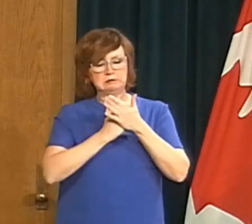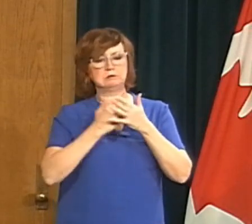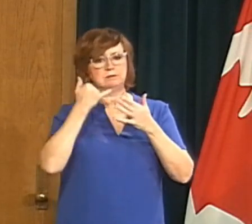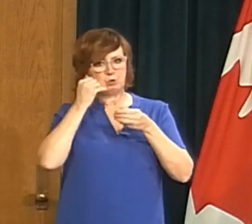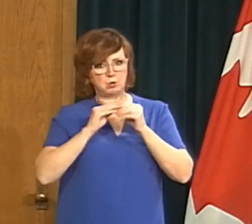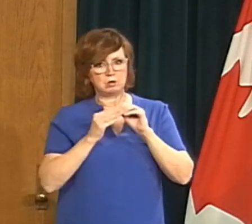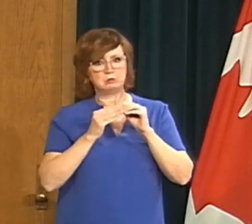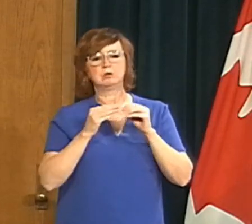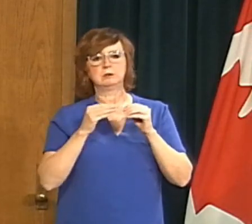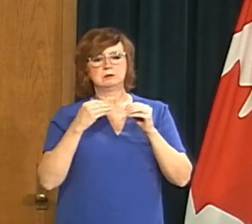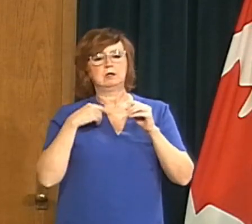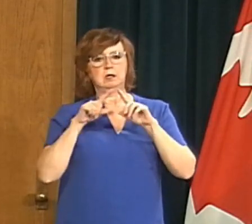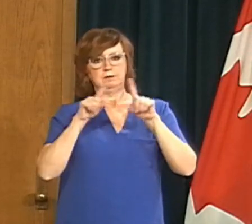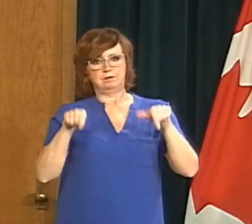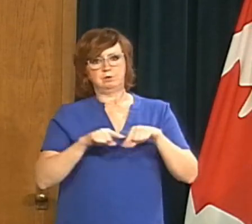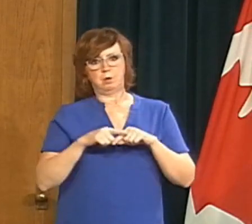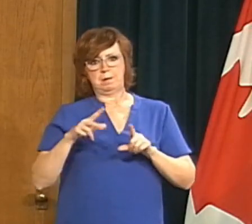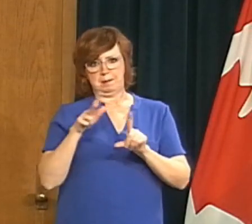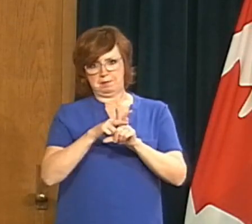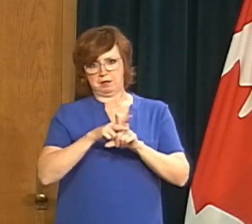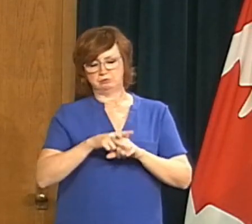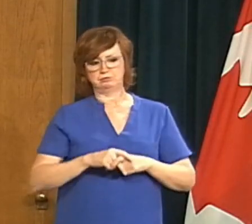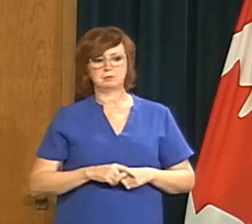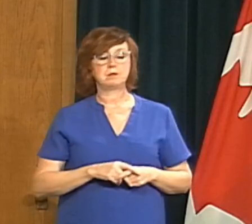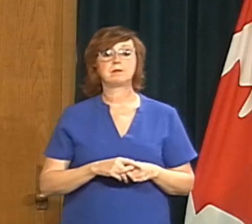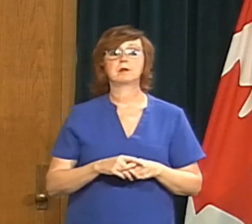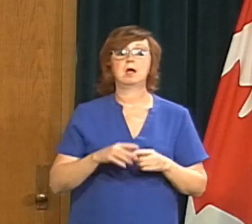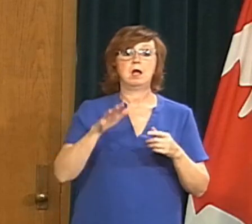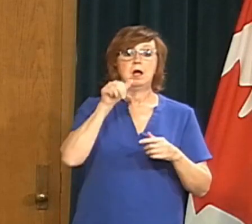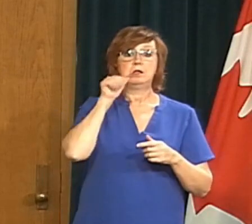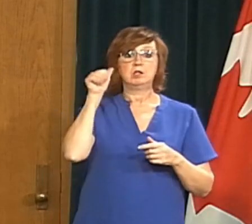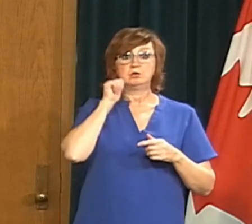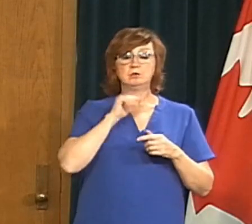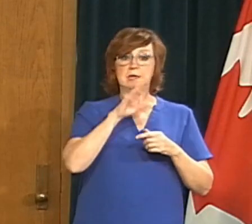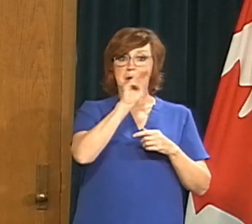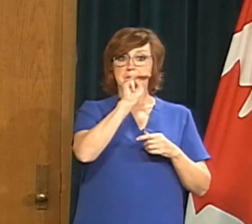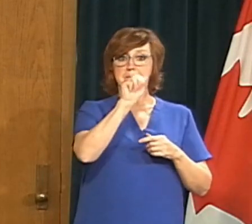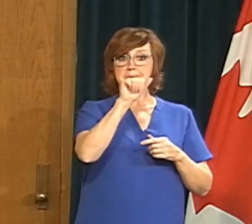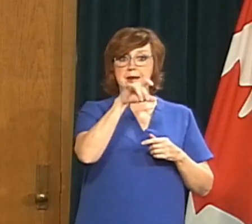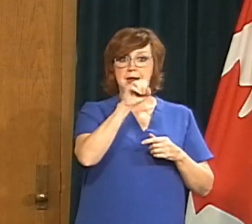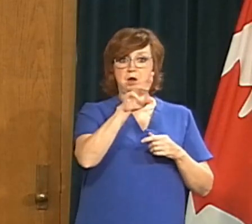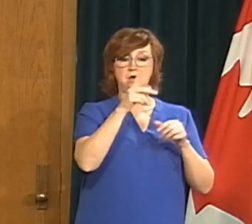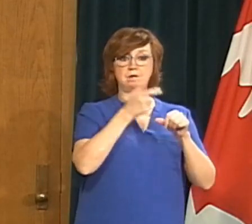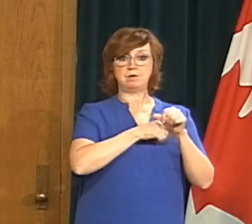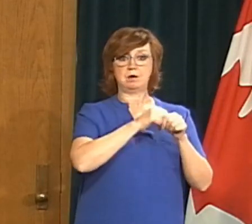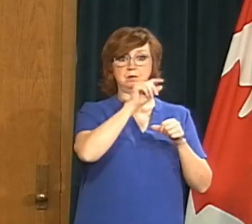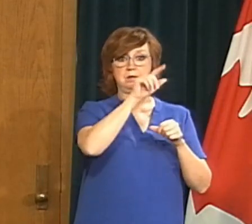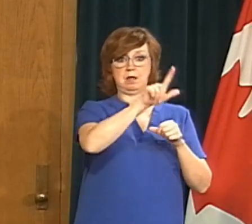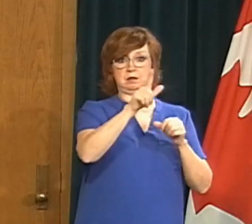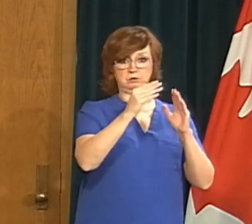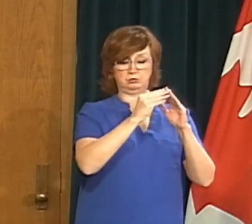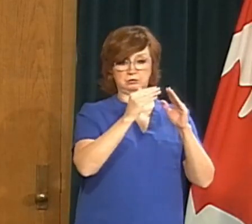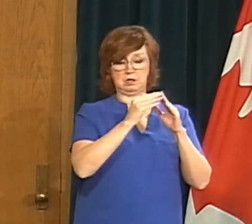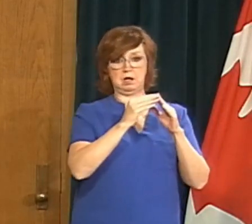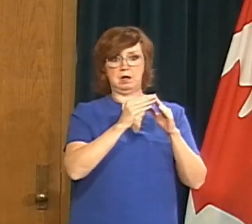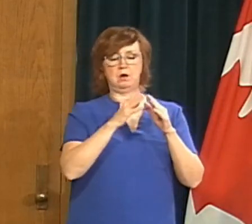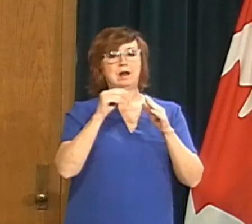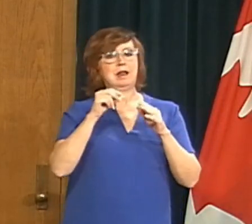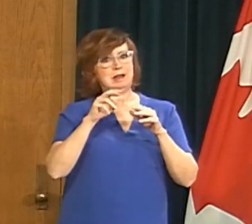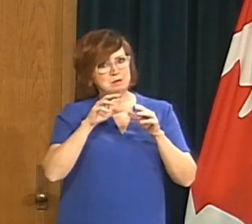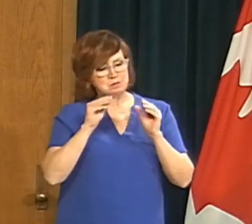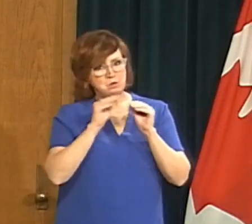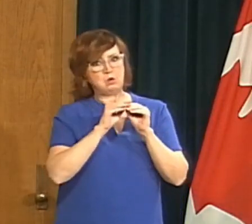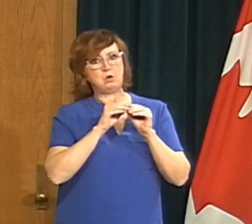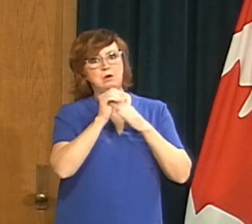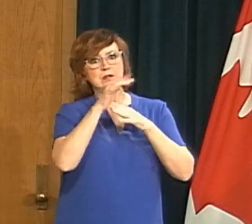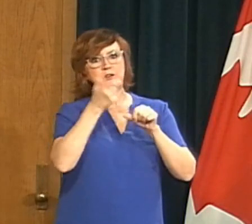childcare spaces. Yesterday, the Mayor of Loche and a number of other northern leaders requested further restrictions on travel in northern